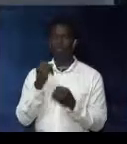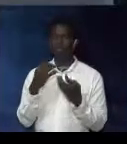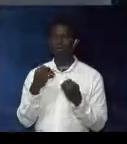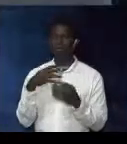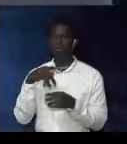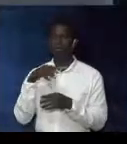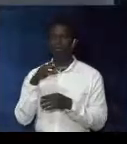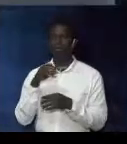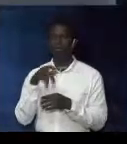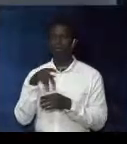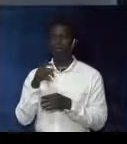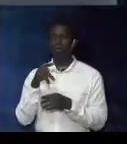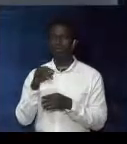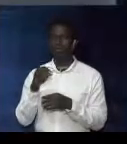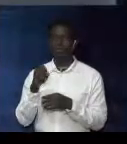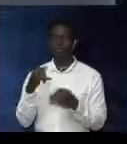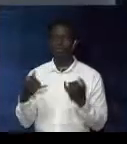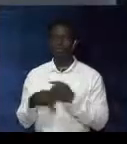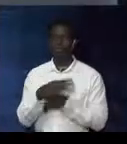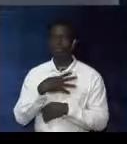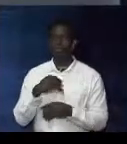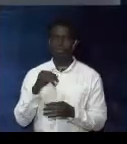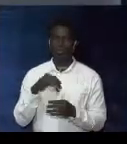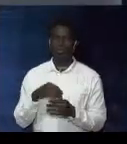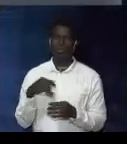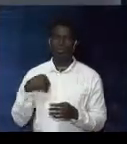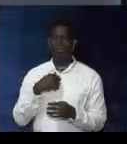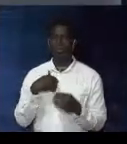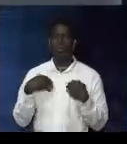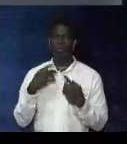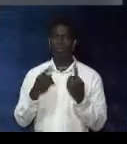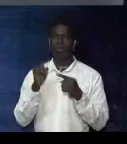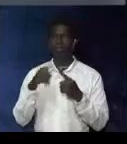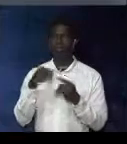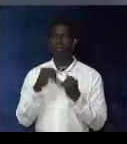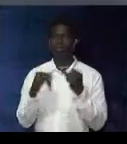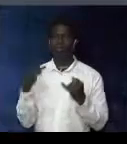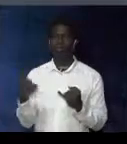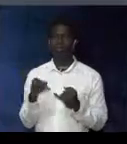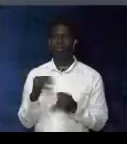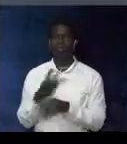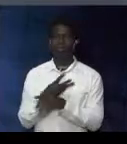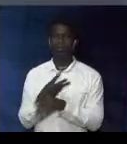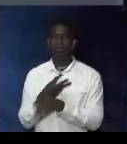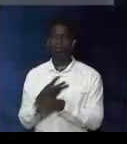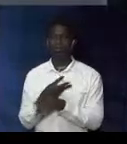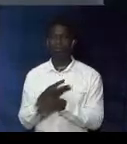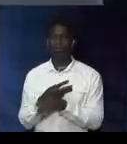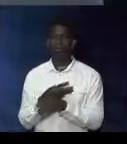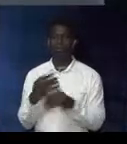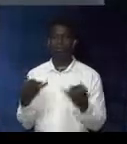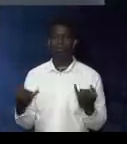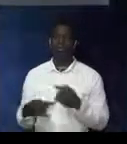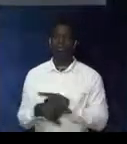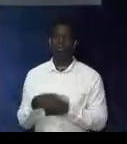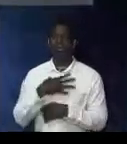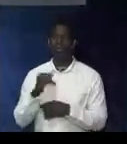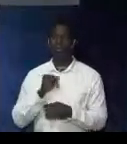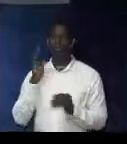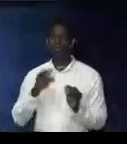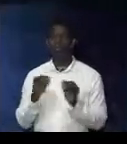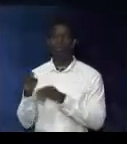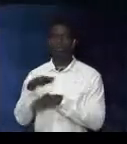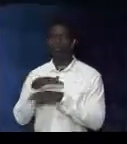today. You should find it easy to write just any two out of this. With that, we have come to the end of the mathematics segment of today's